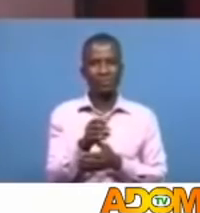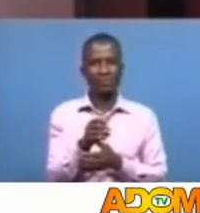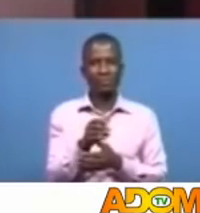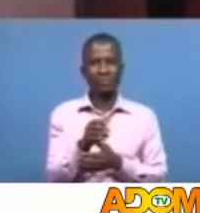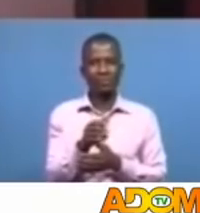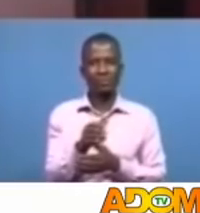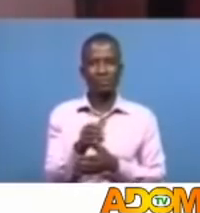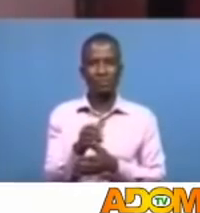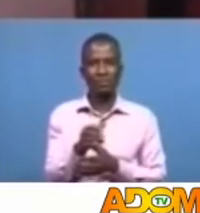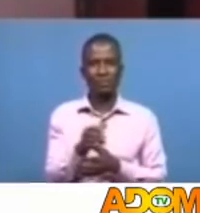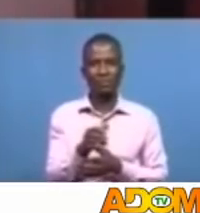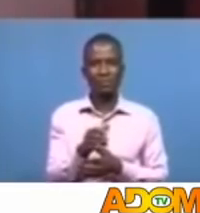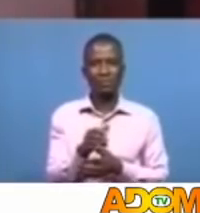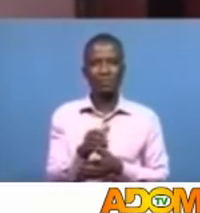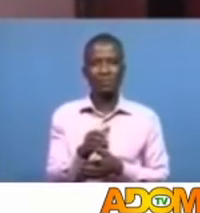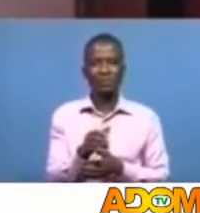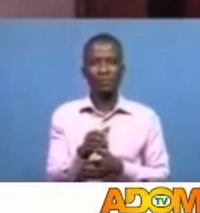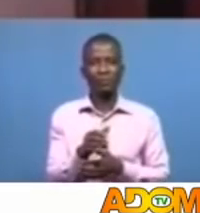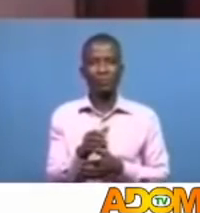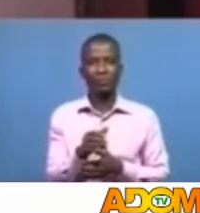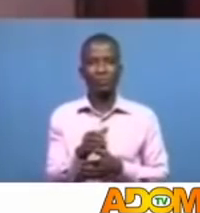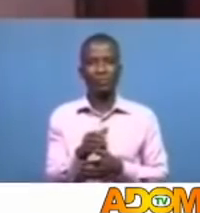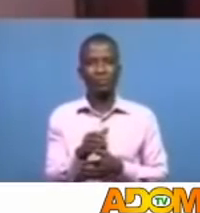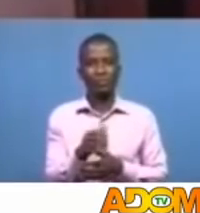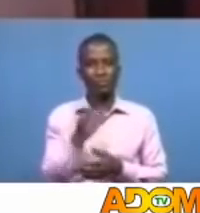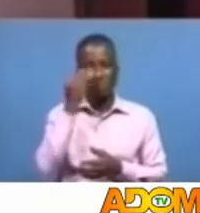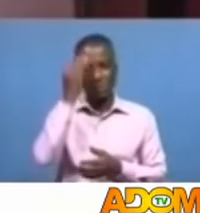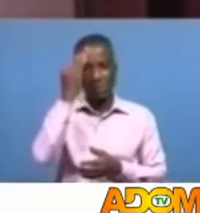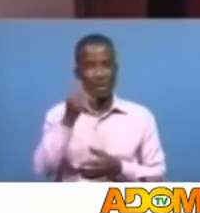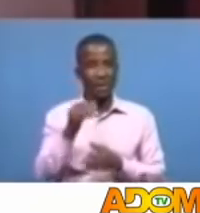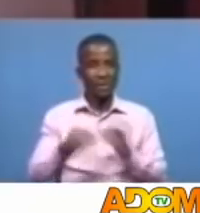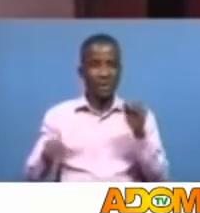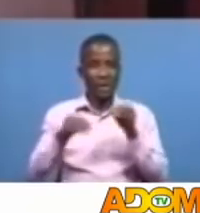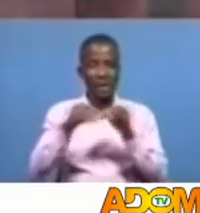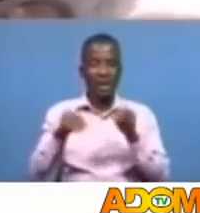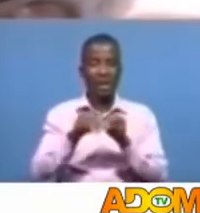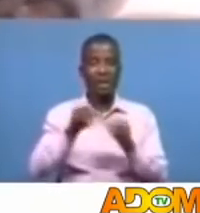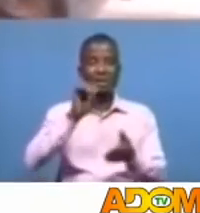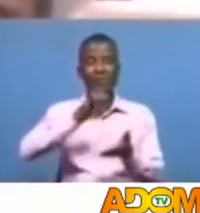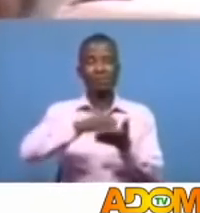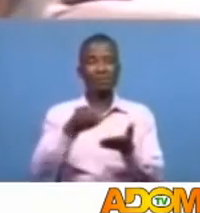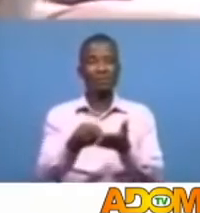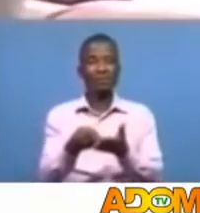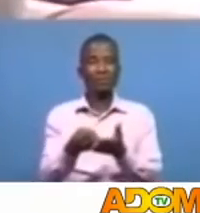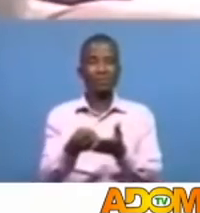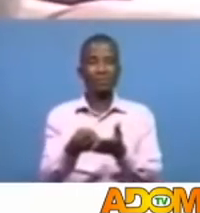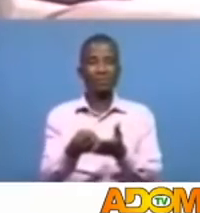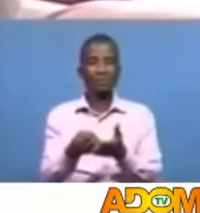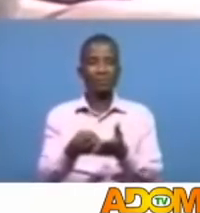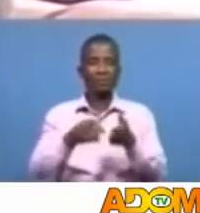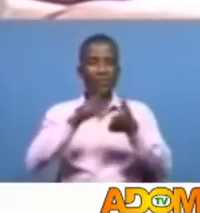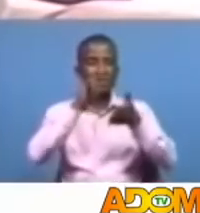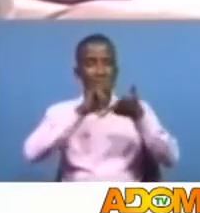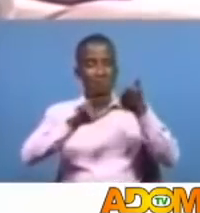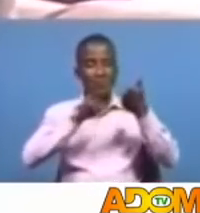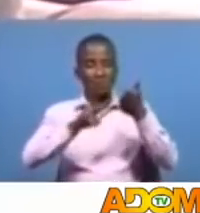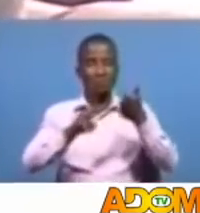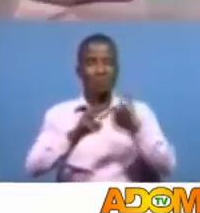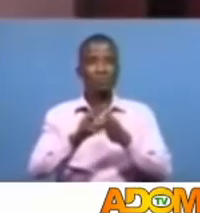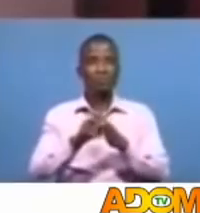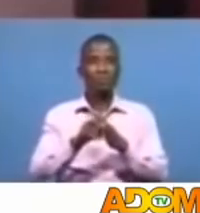evidence. Now, what is the significance of adding of evidence, reading